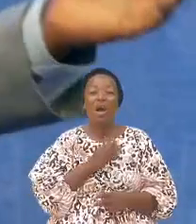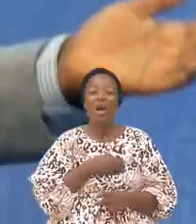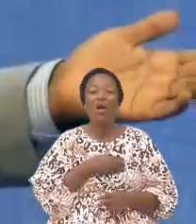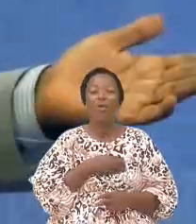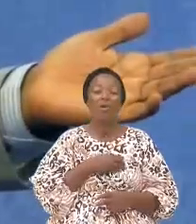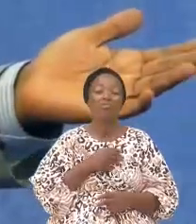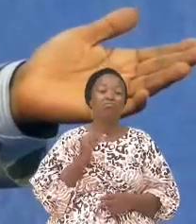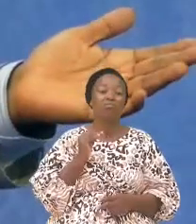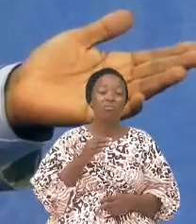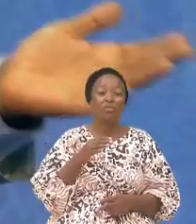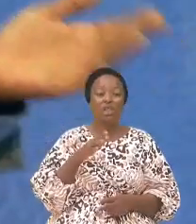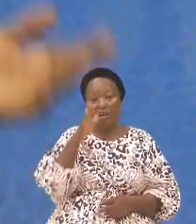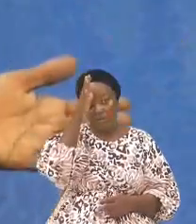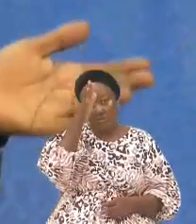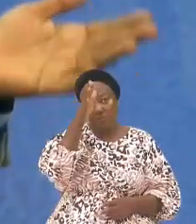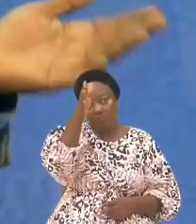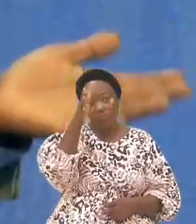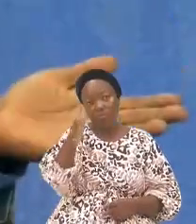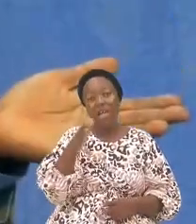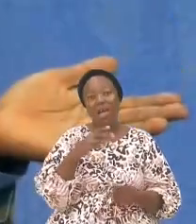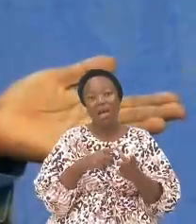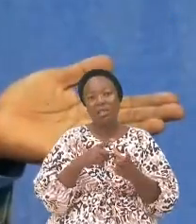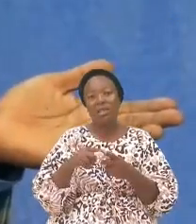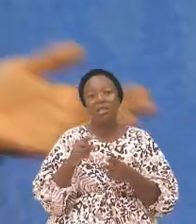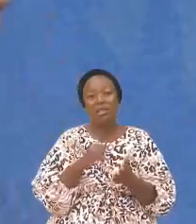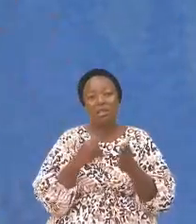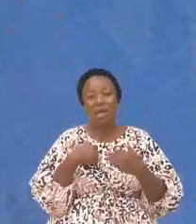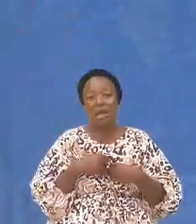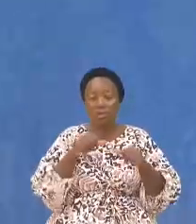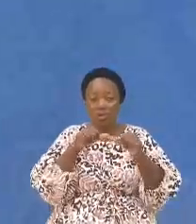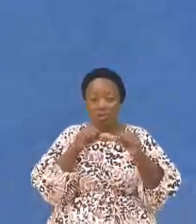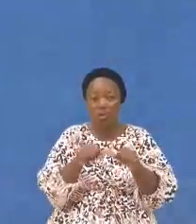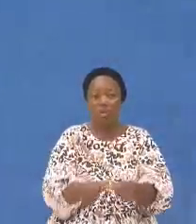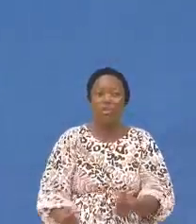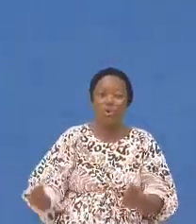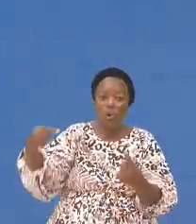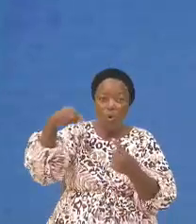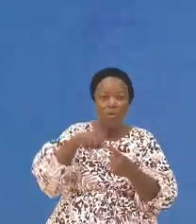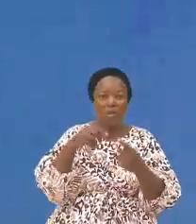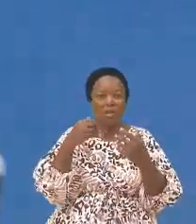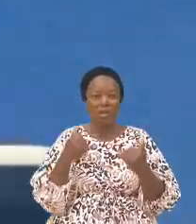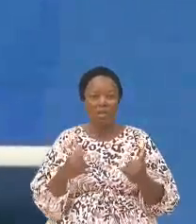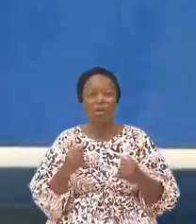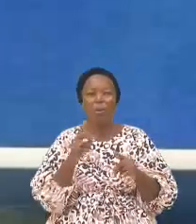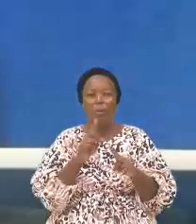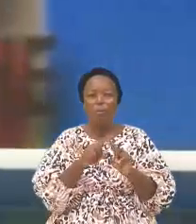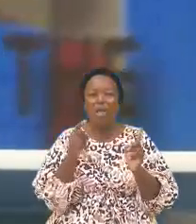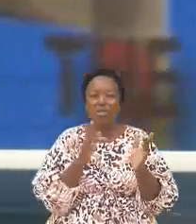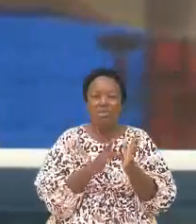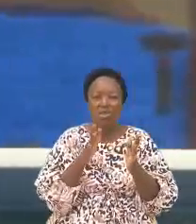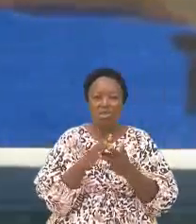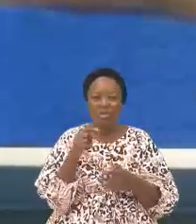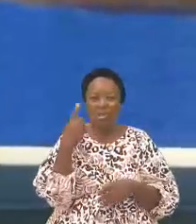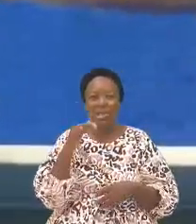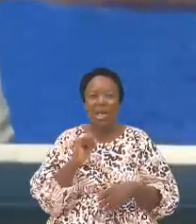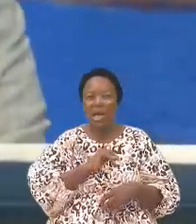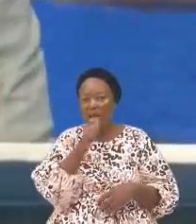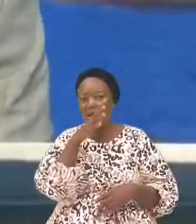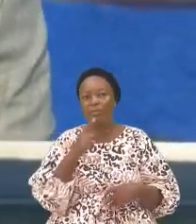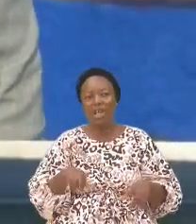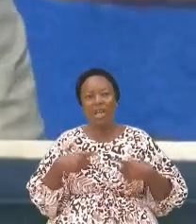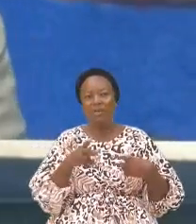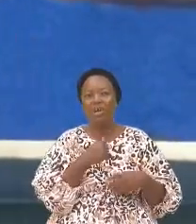of the choice of our forefathers. And it has passed on until this time. But